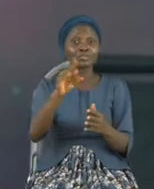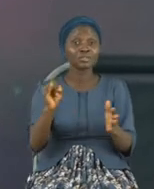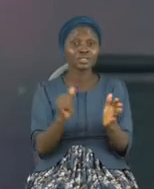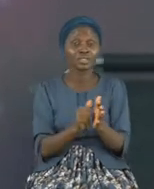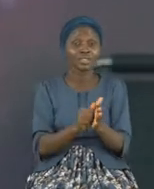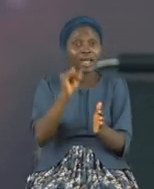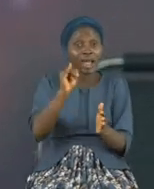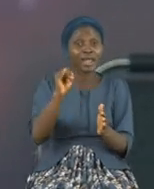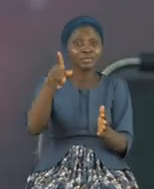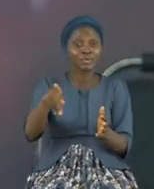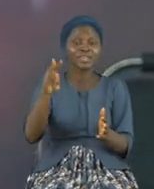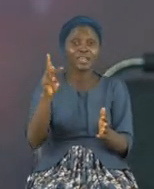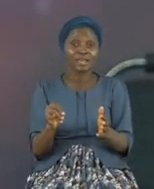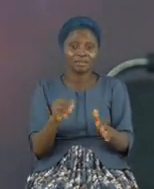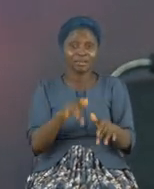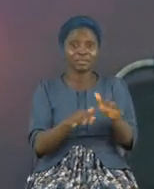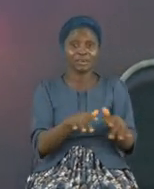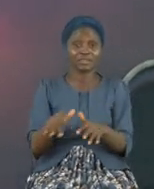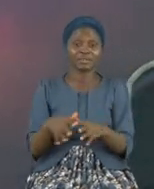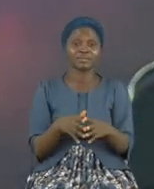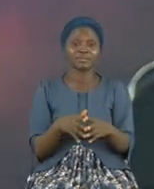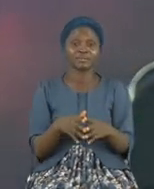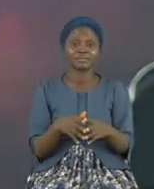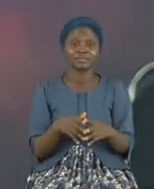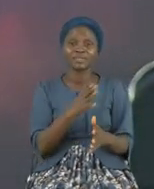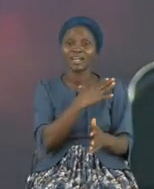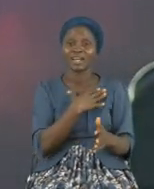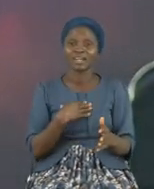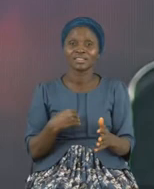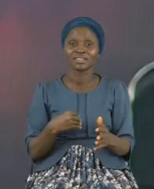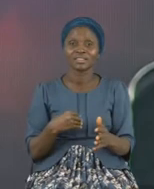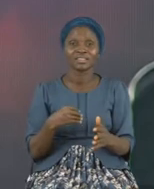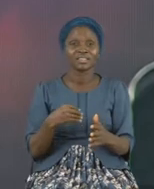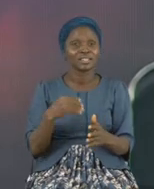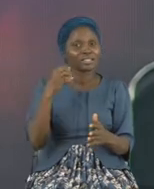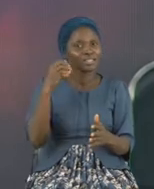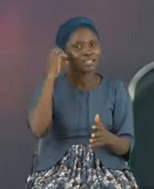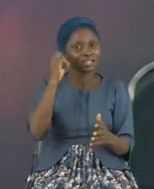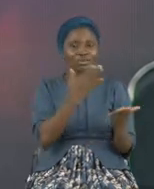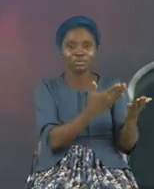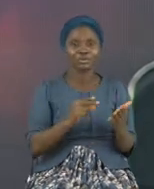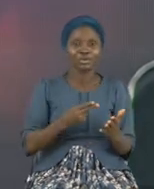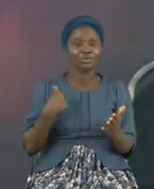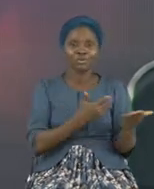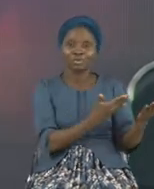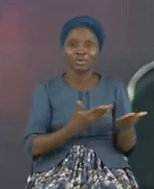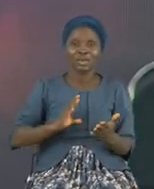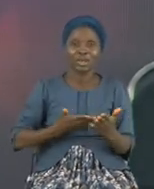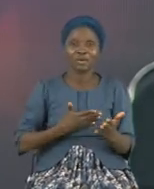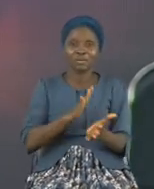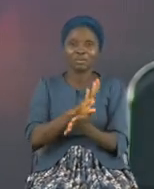IBM typewriter. And it brought out our outlines and everything we did very